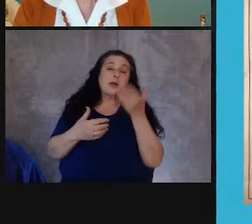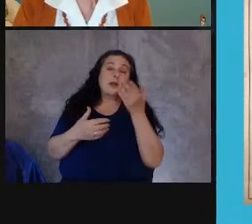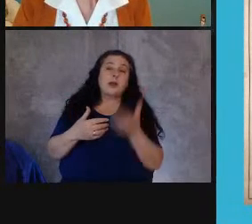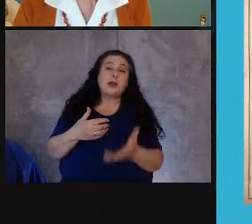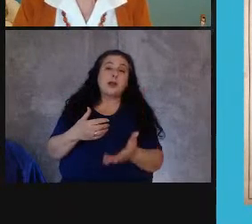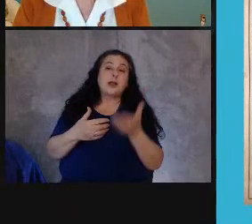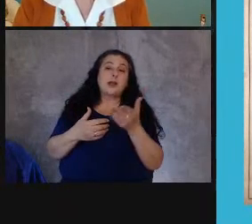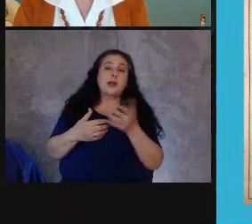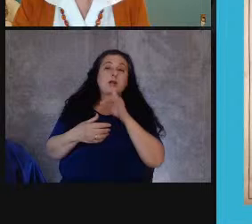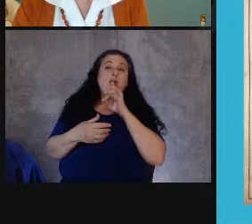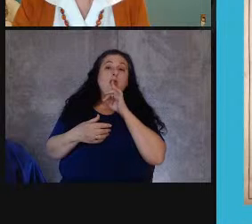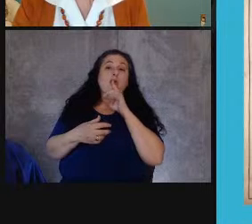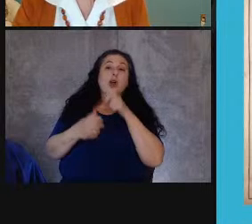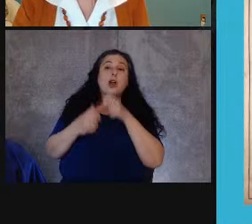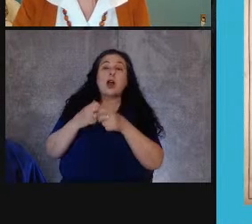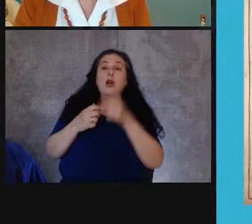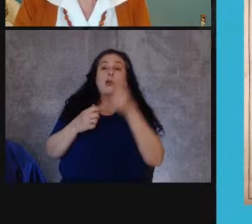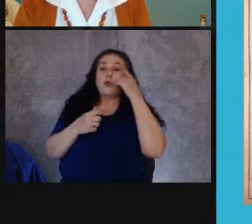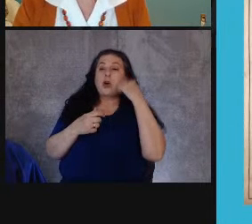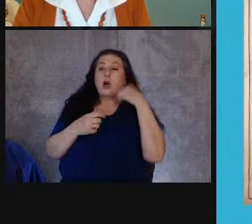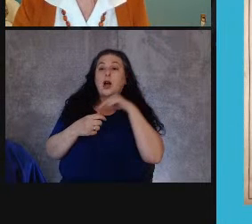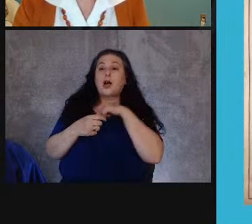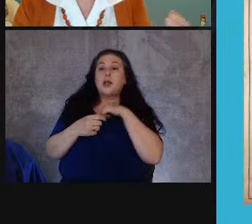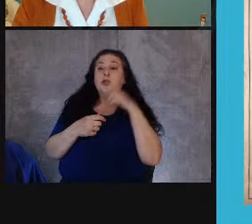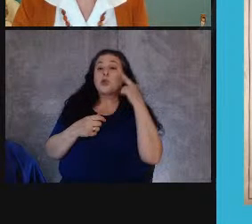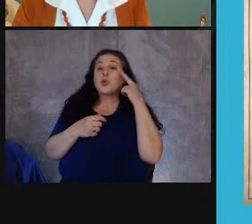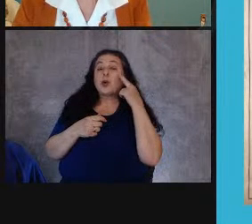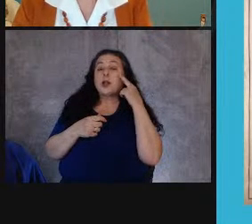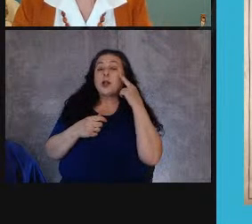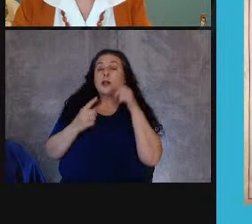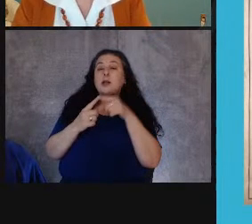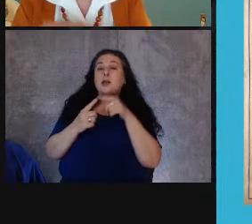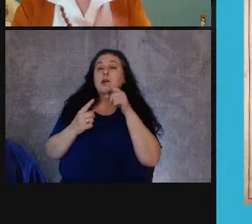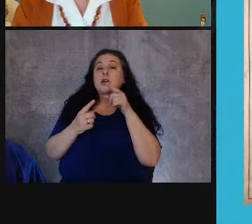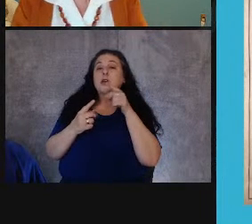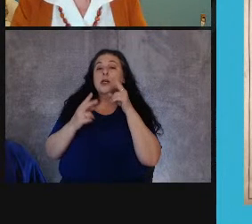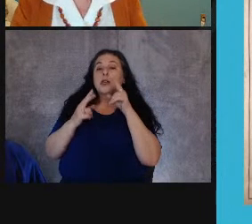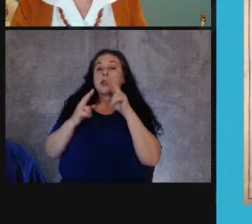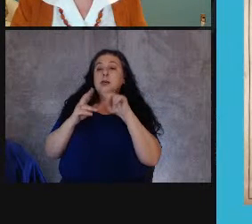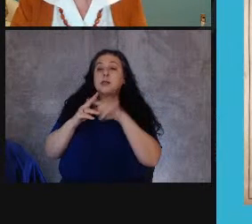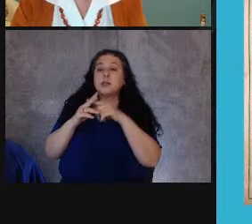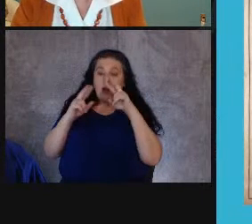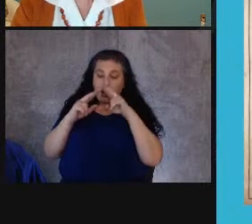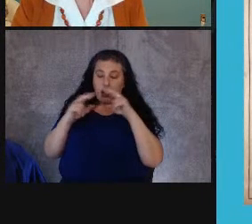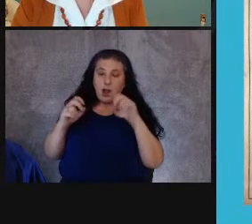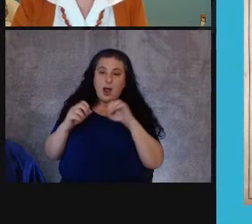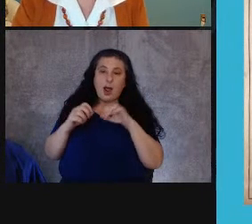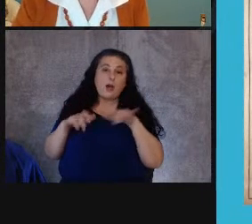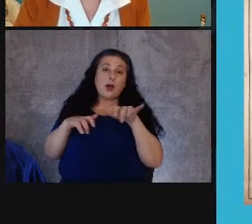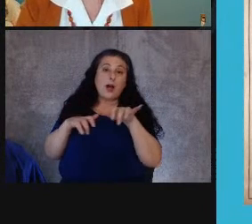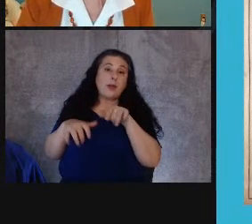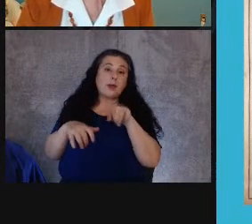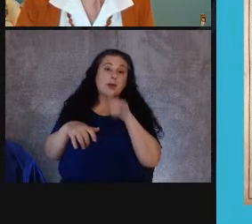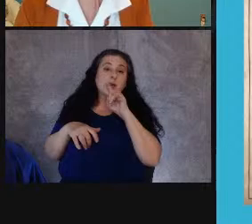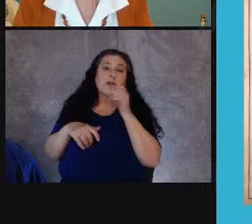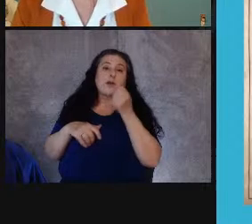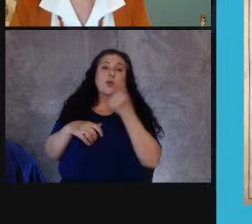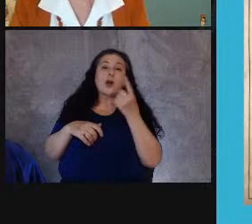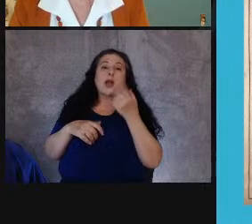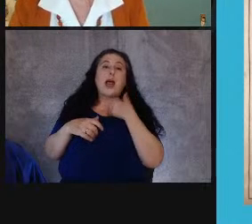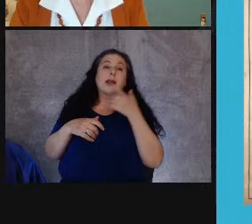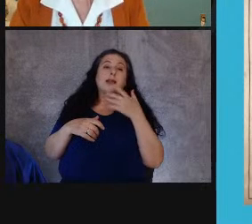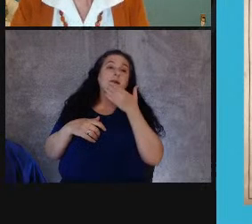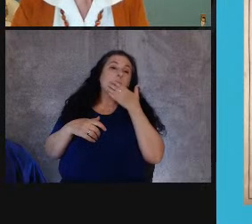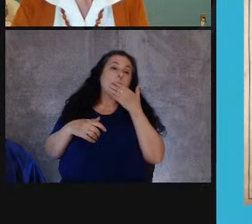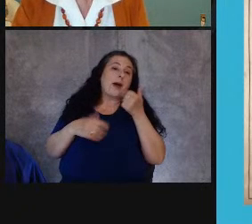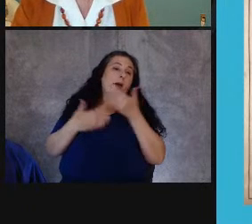It's really hard for us, I think, to realize until you start looking into this just how common these were. Everybody held these better